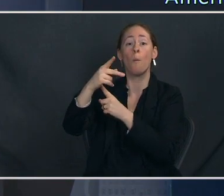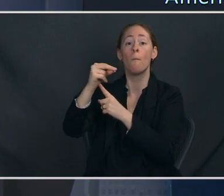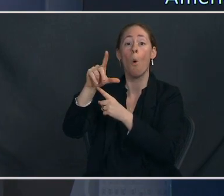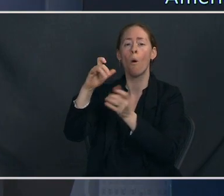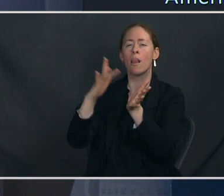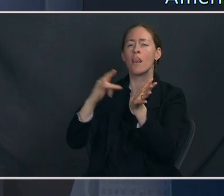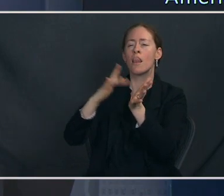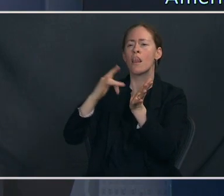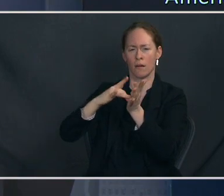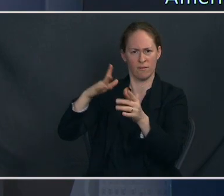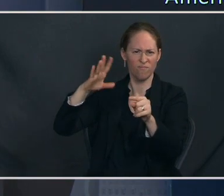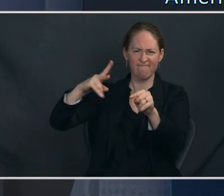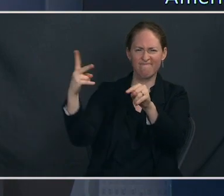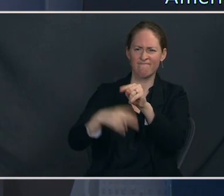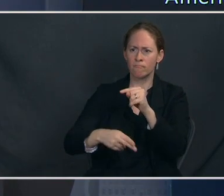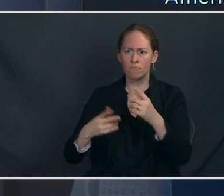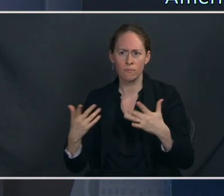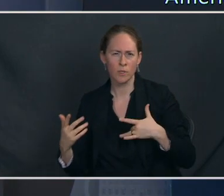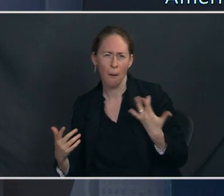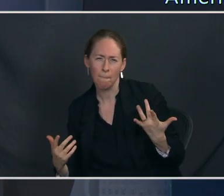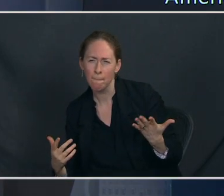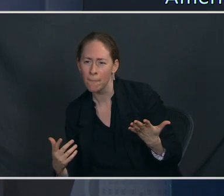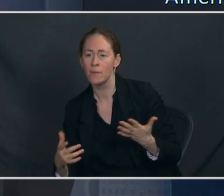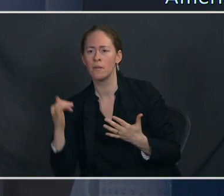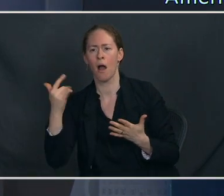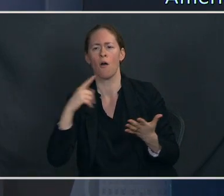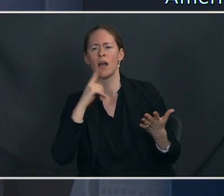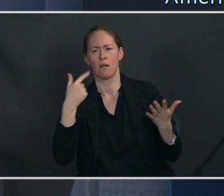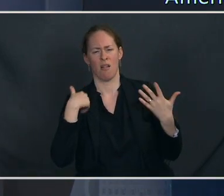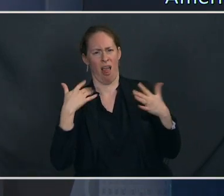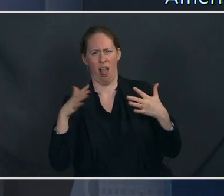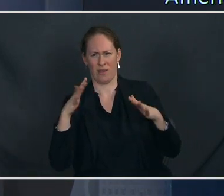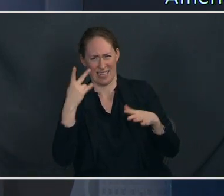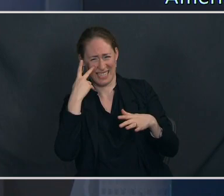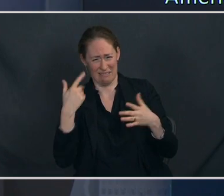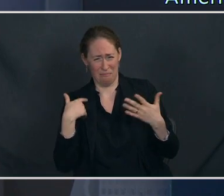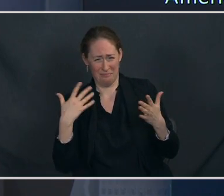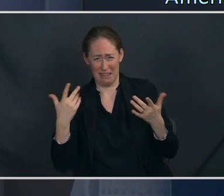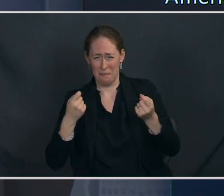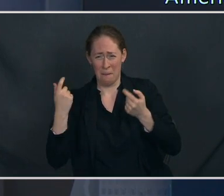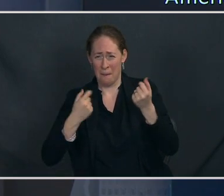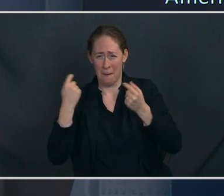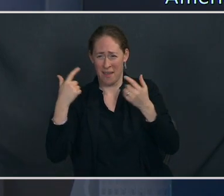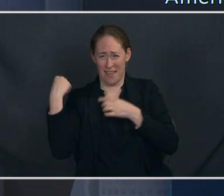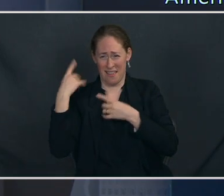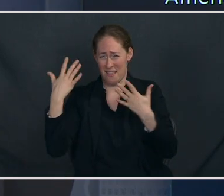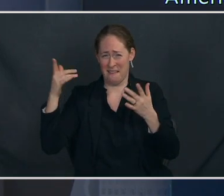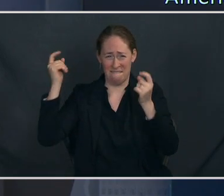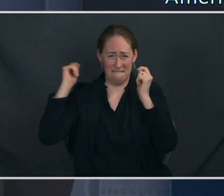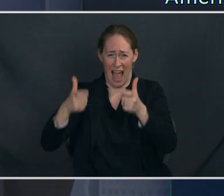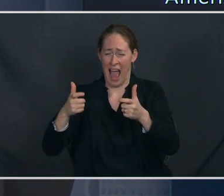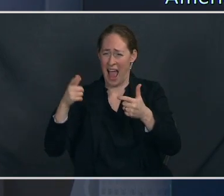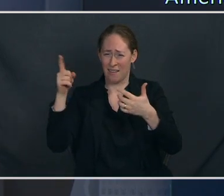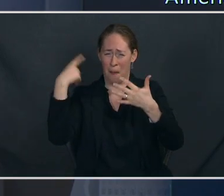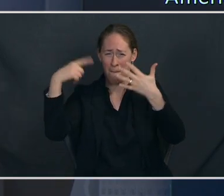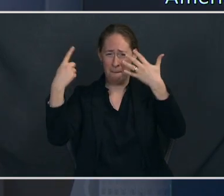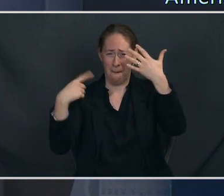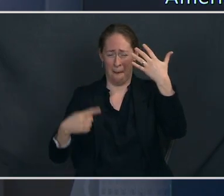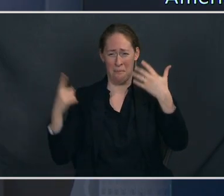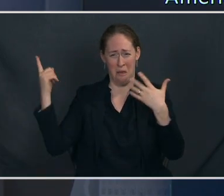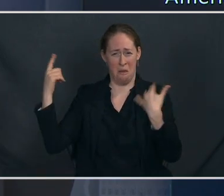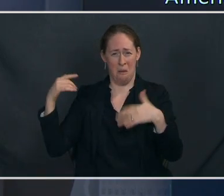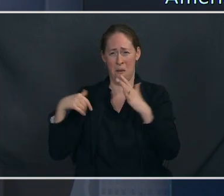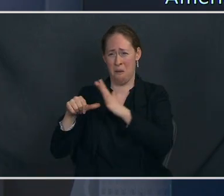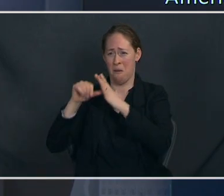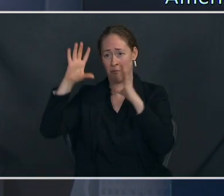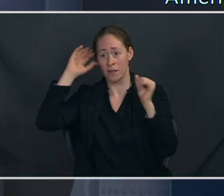you've seen that we have rolled out an unprecedented number of early executive actions. And as you've heard Jen say and many of my colleagues